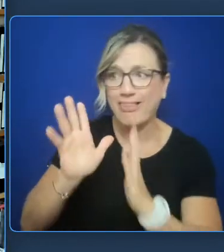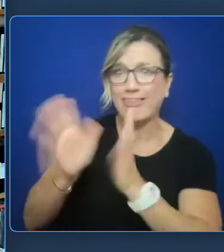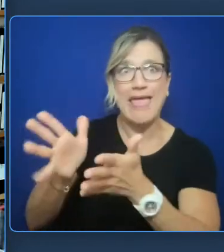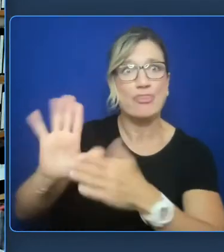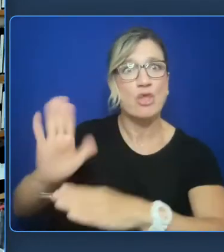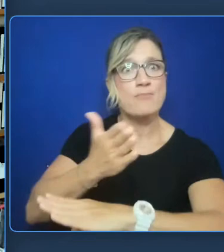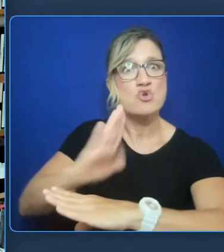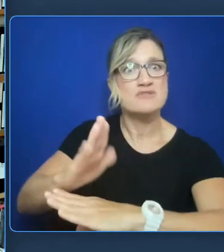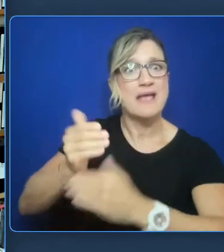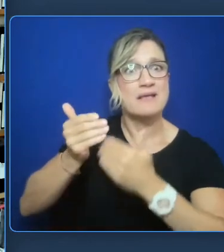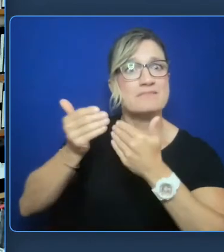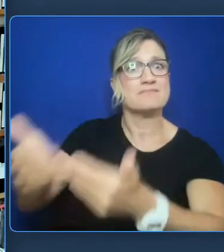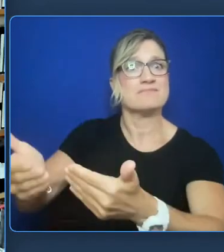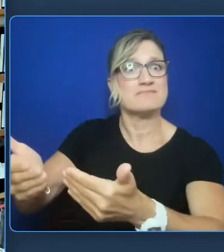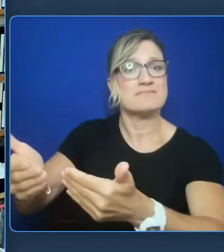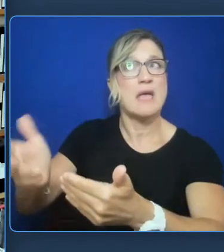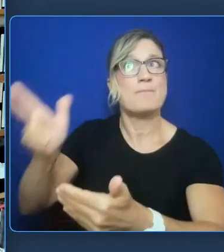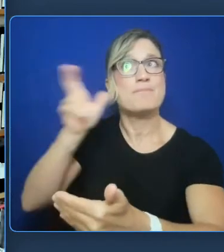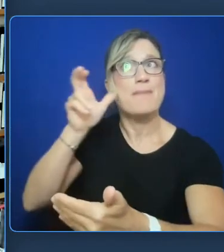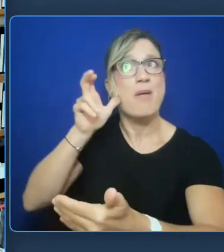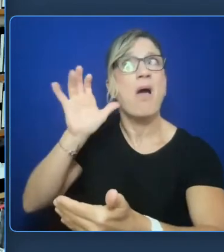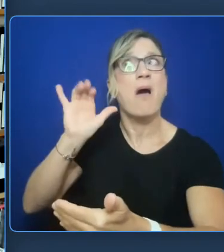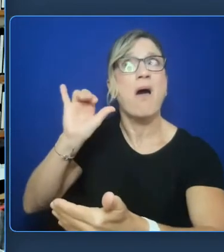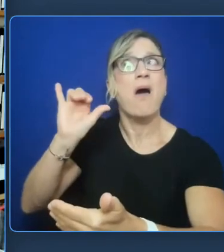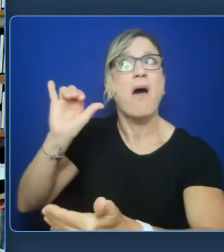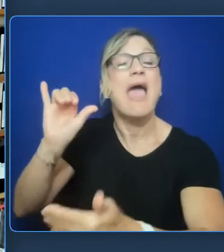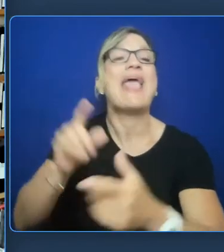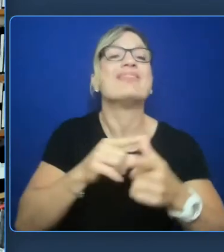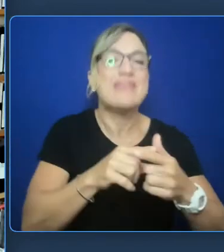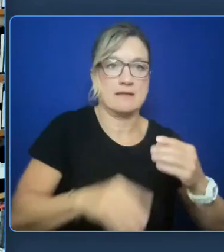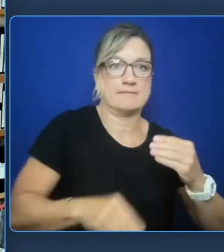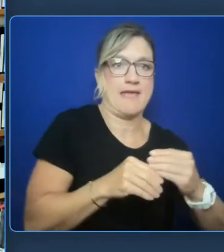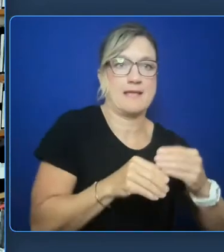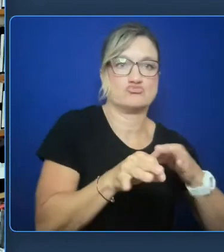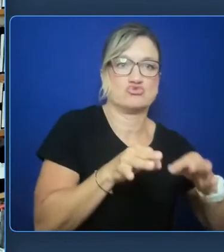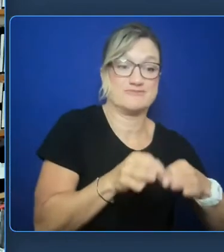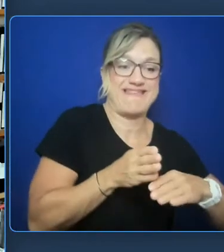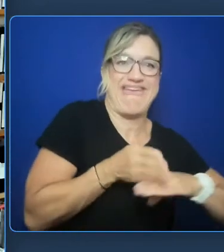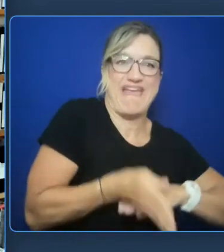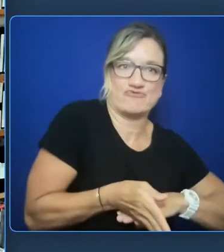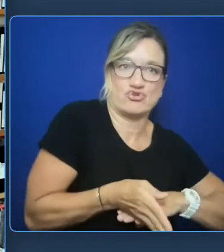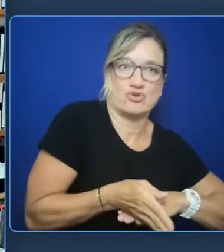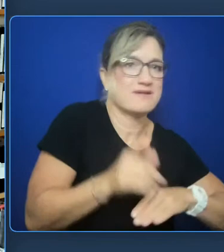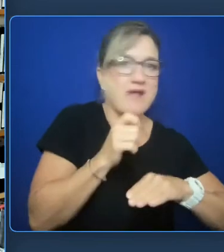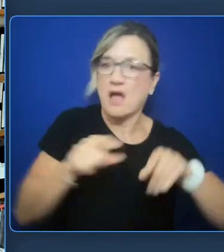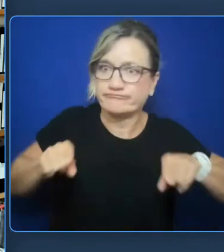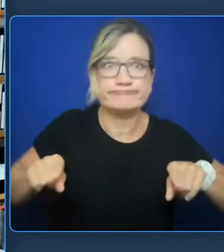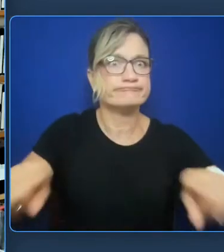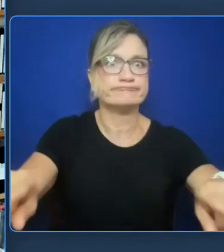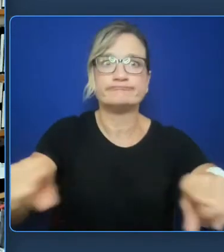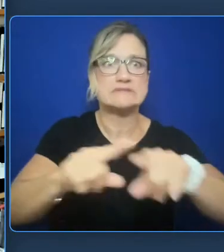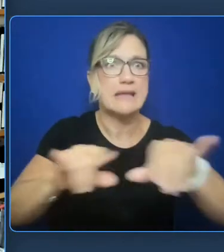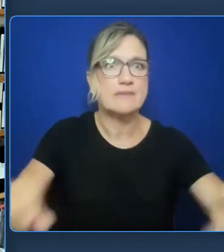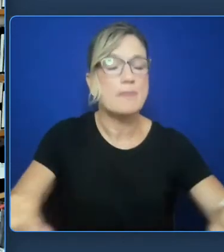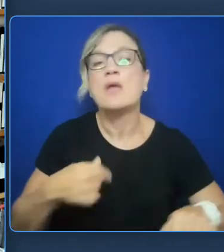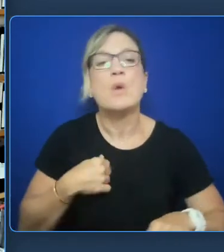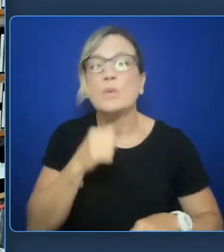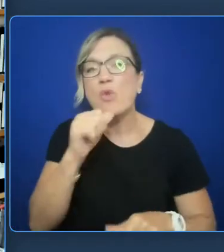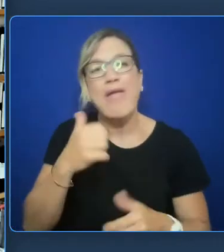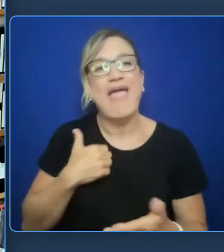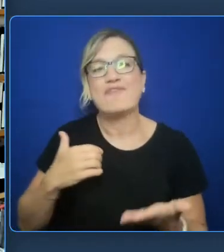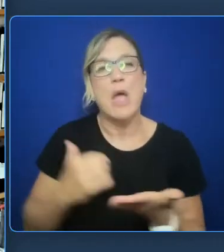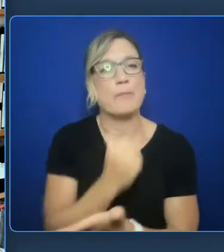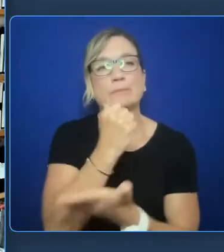folks hear that, you know, and then get the description in. So we don't have the opportunity to work with the sound effects people